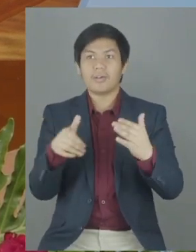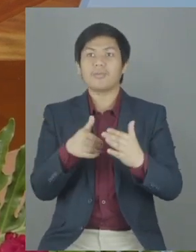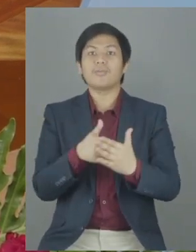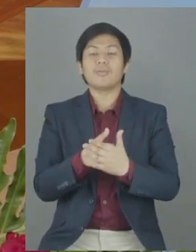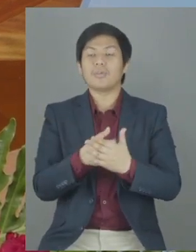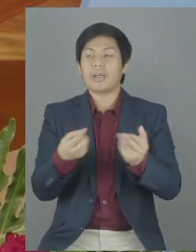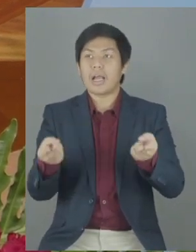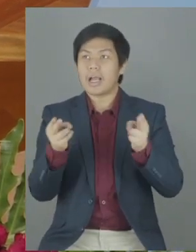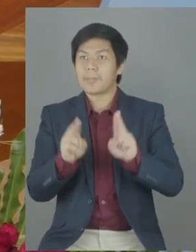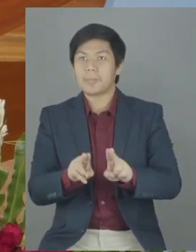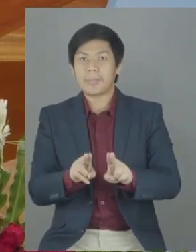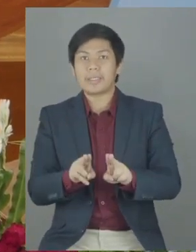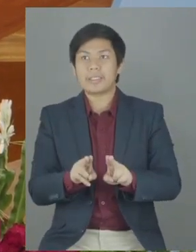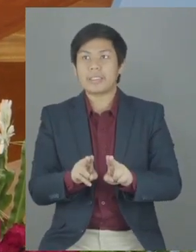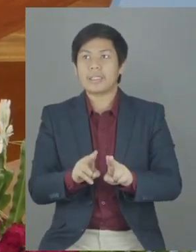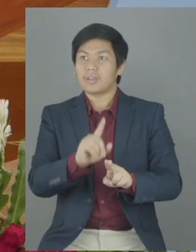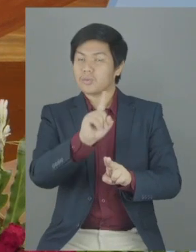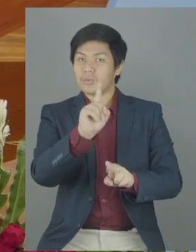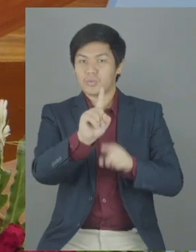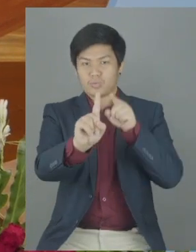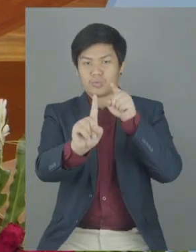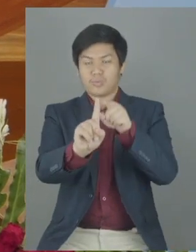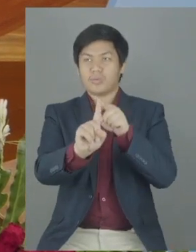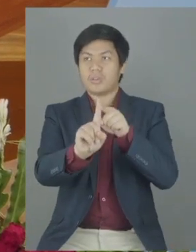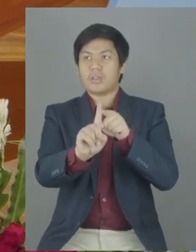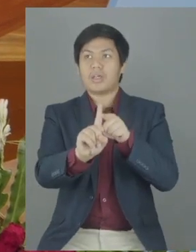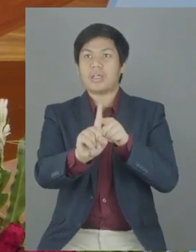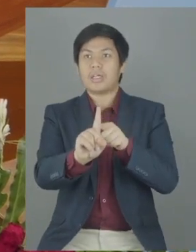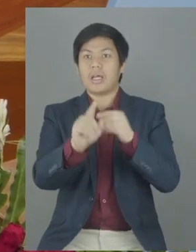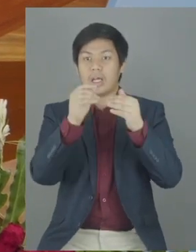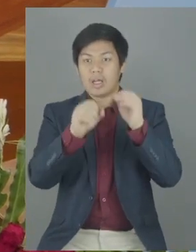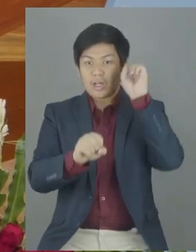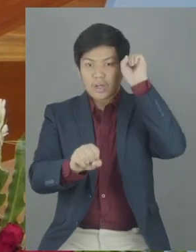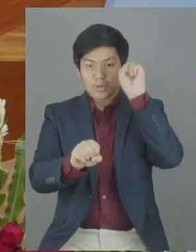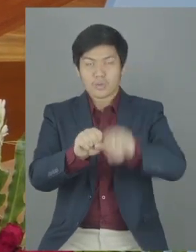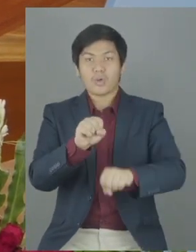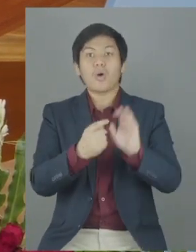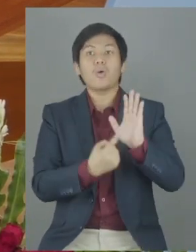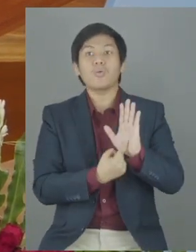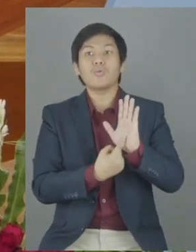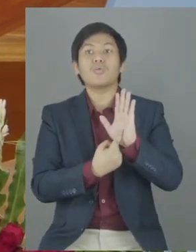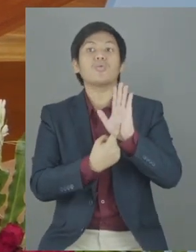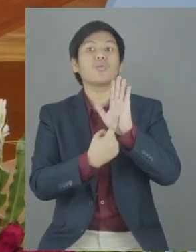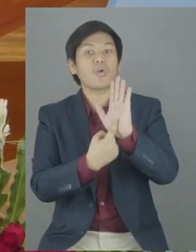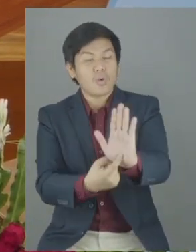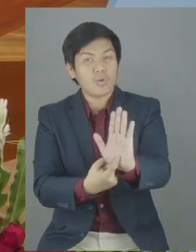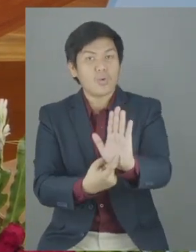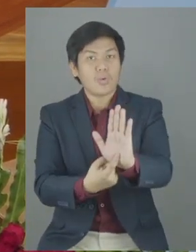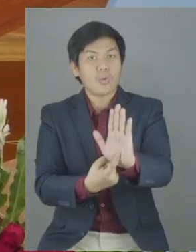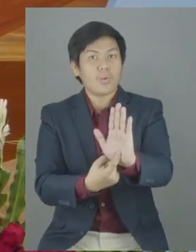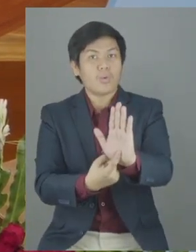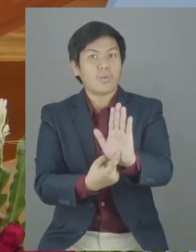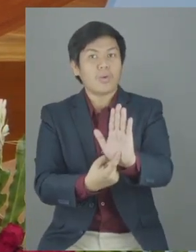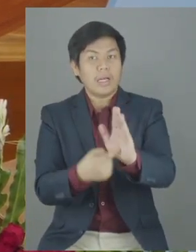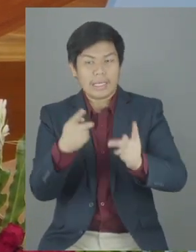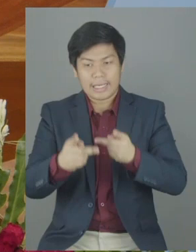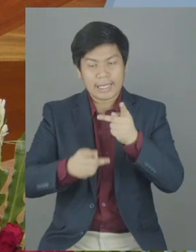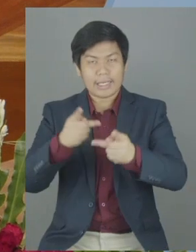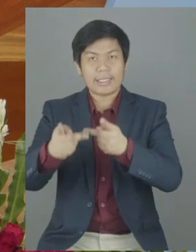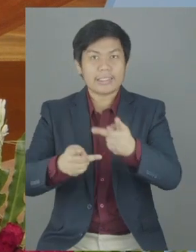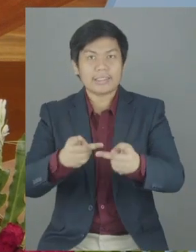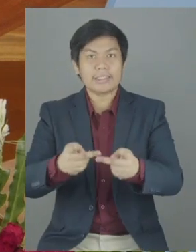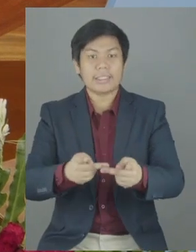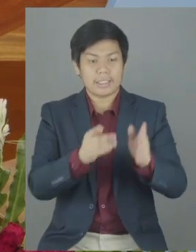one of the therefores is, therefore, show hospitality to one another. So the